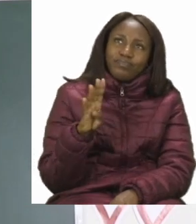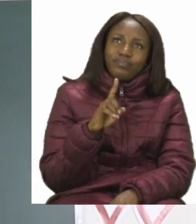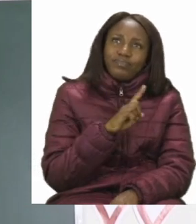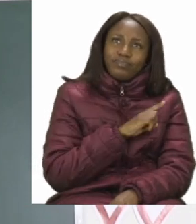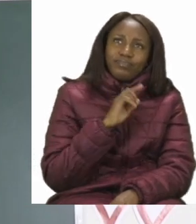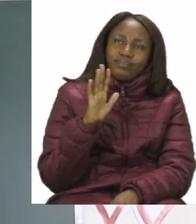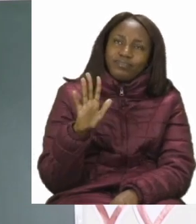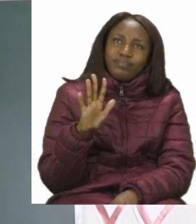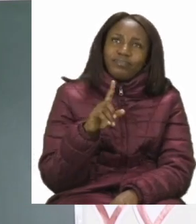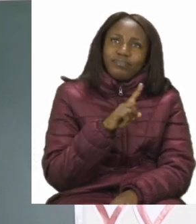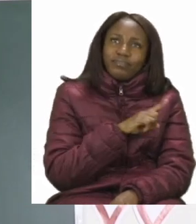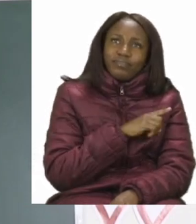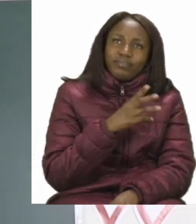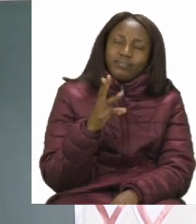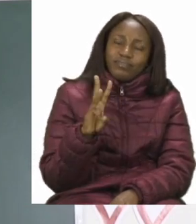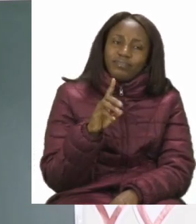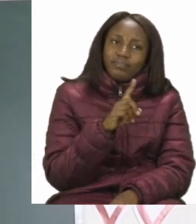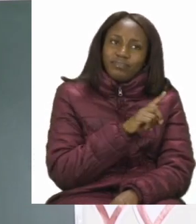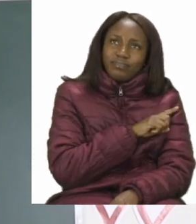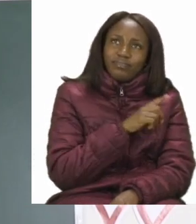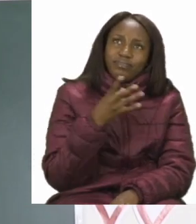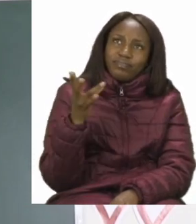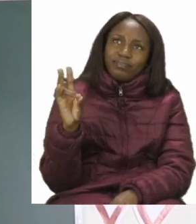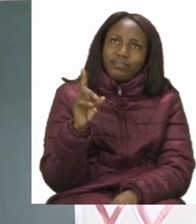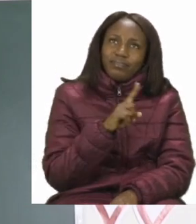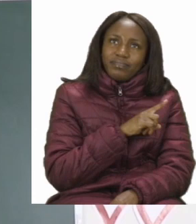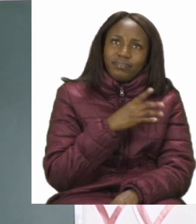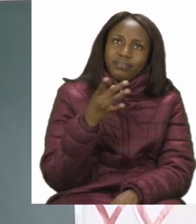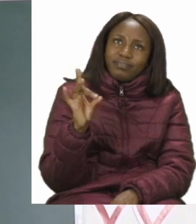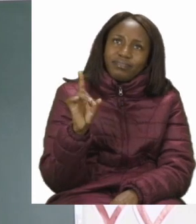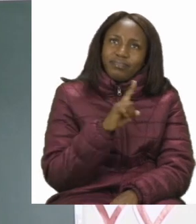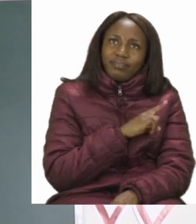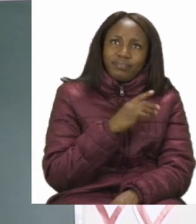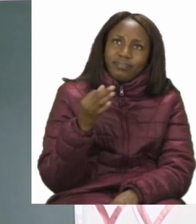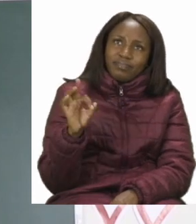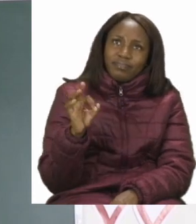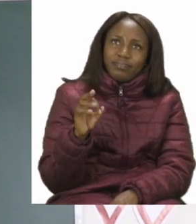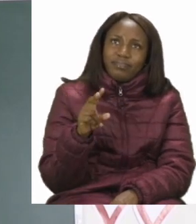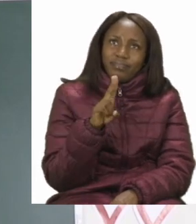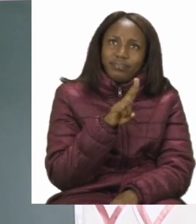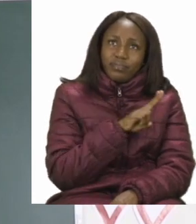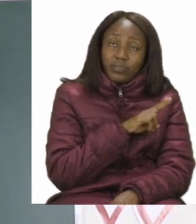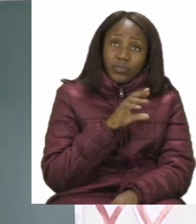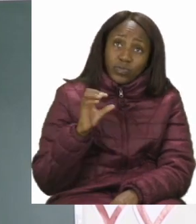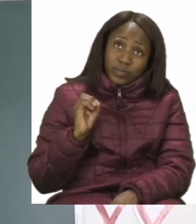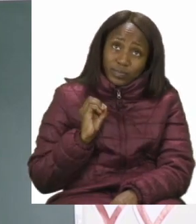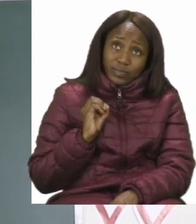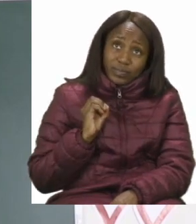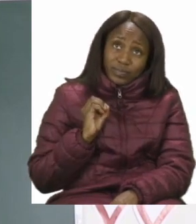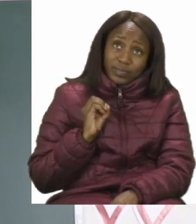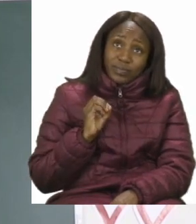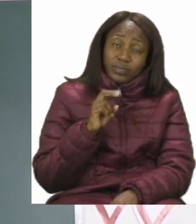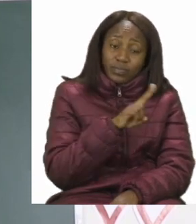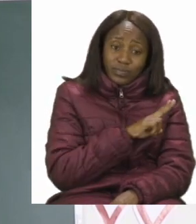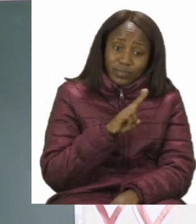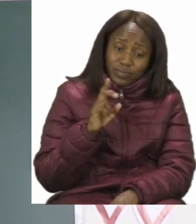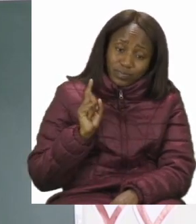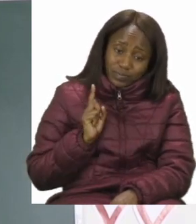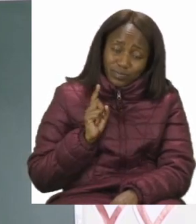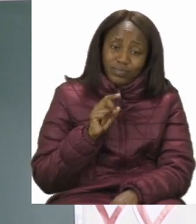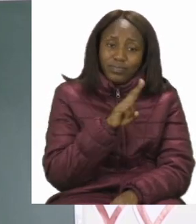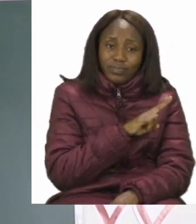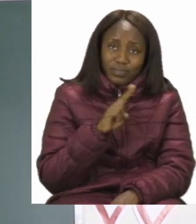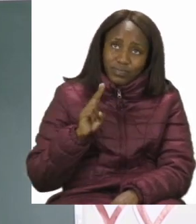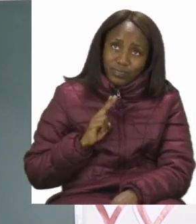14, 15, 16, 17, 18, 19, 20,